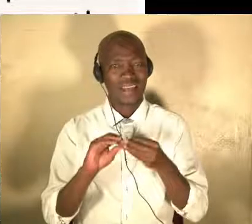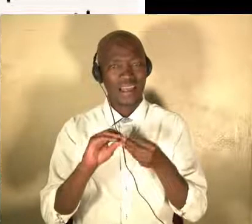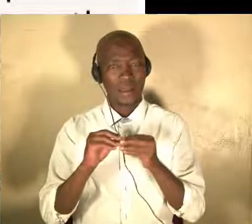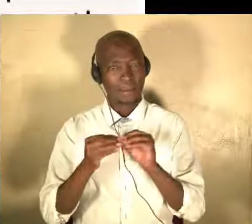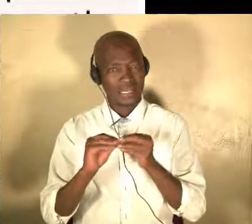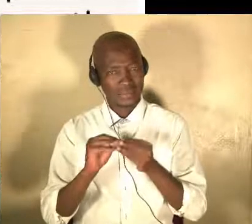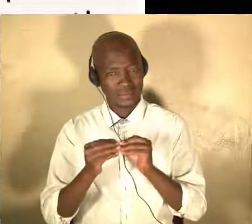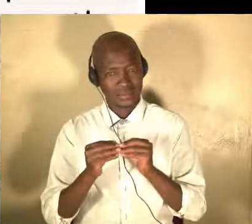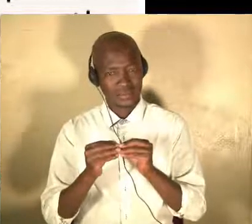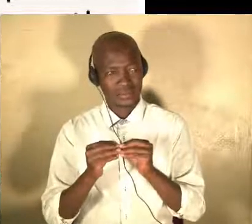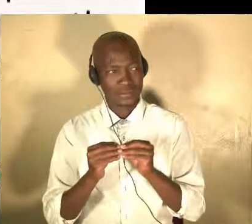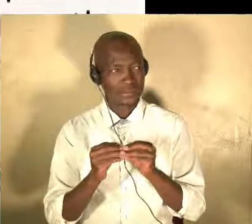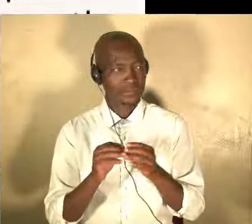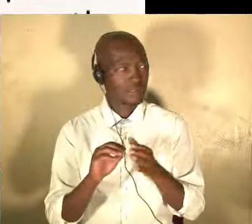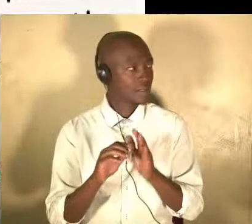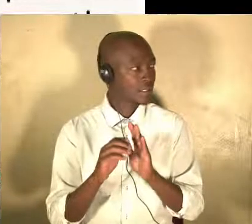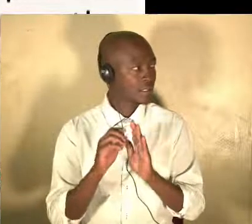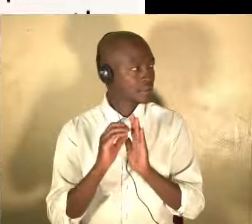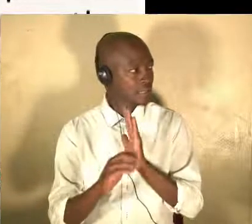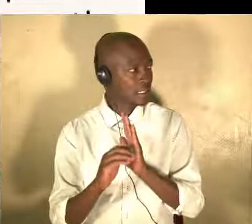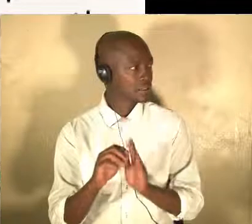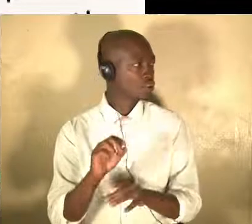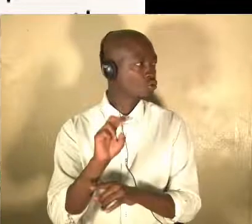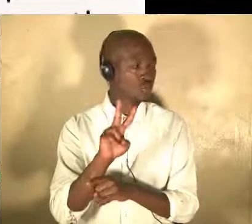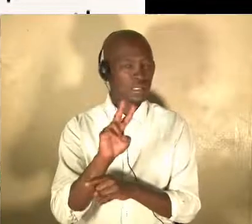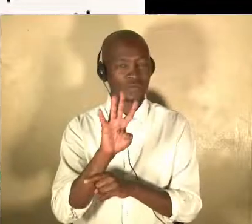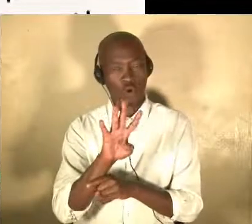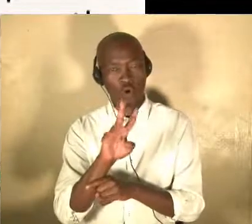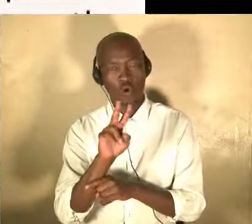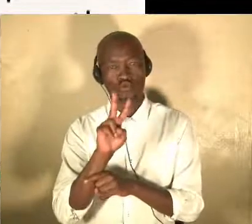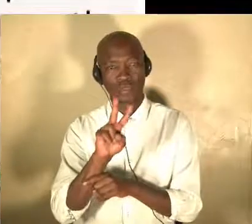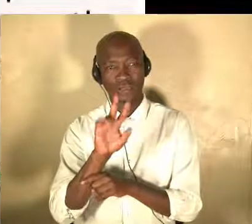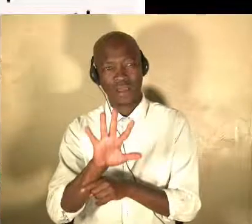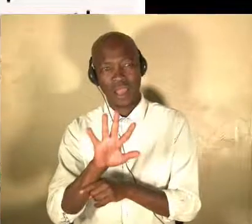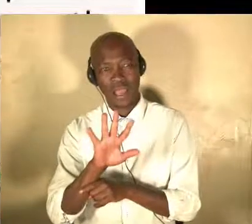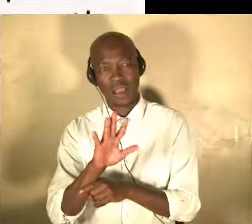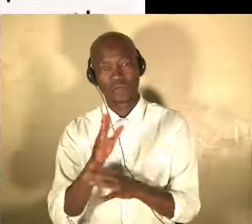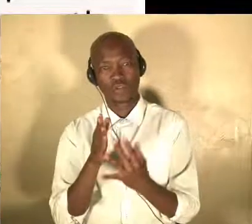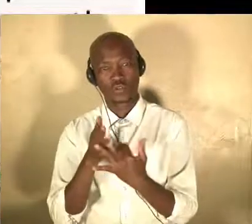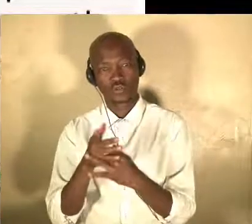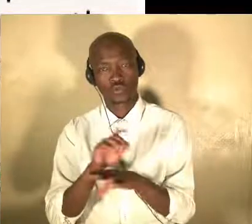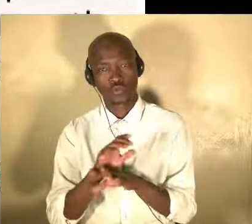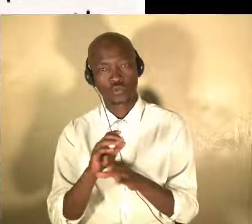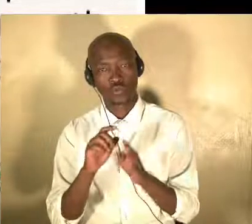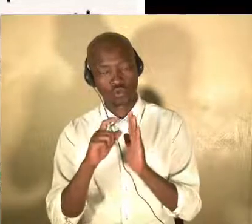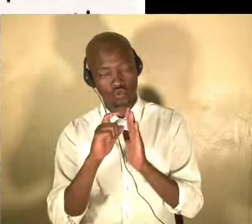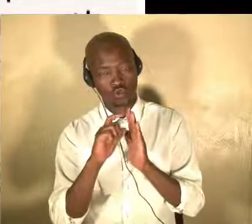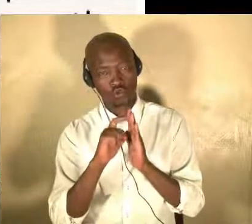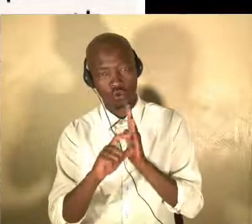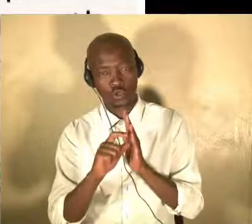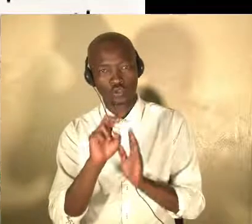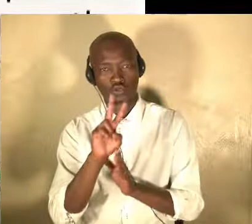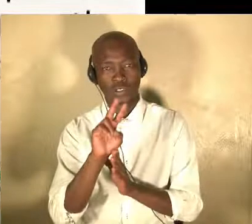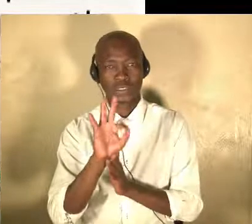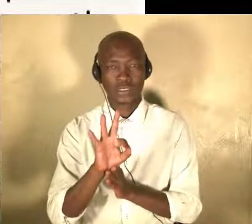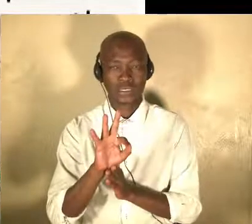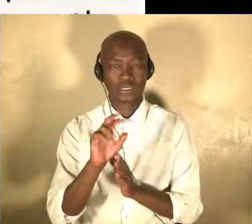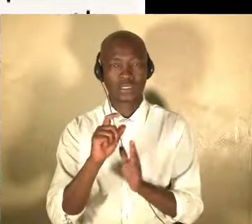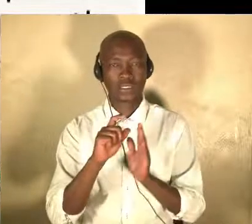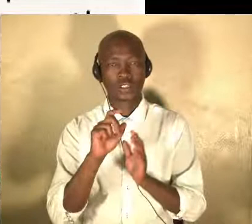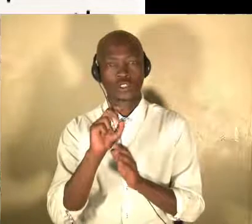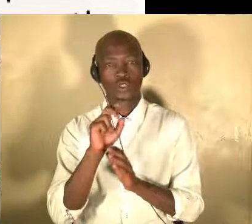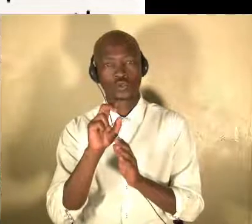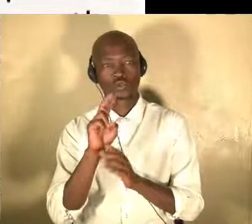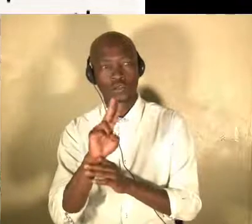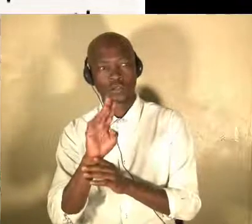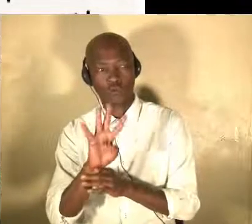amending sections 24 and 25 through clauses 3 and 4, where the bill